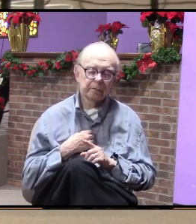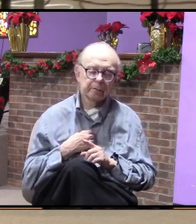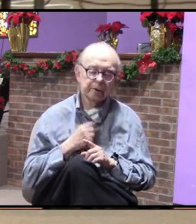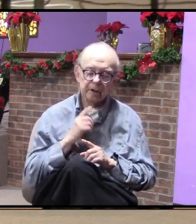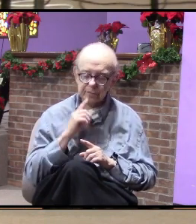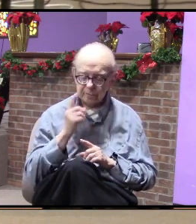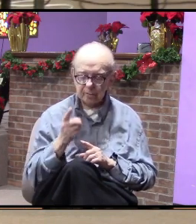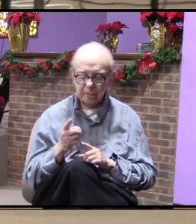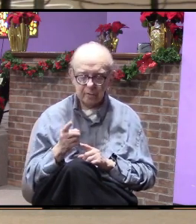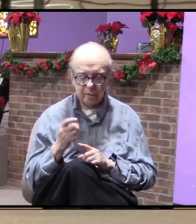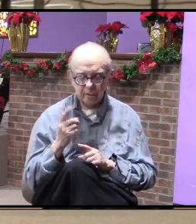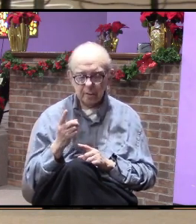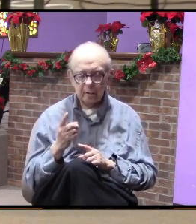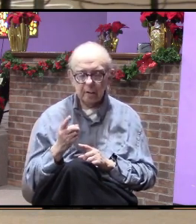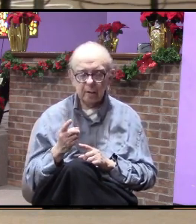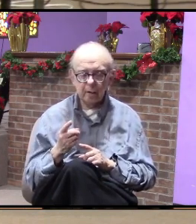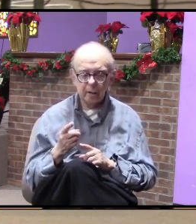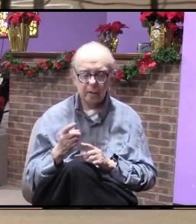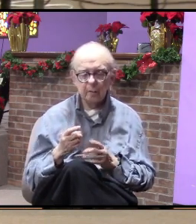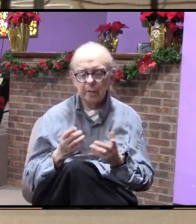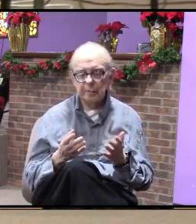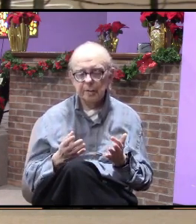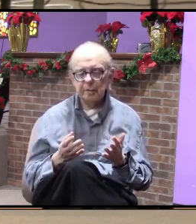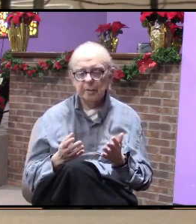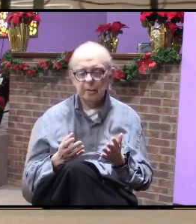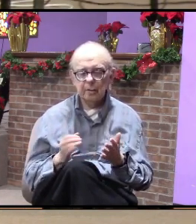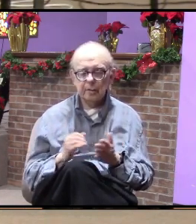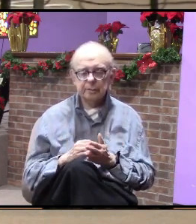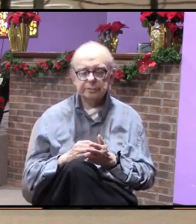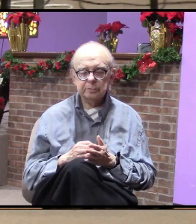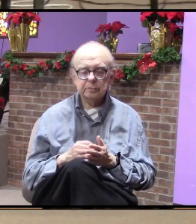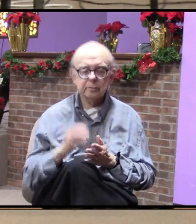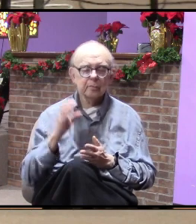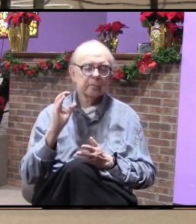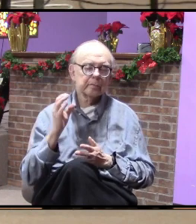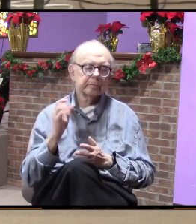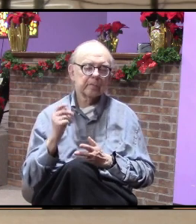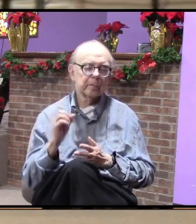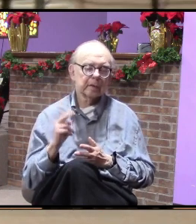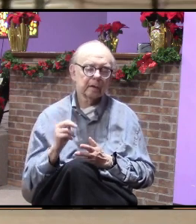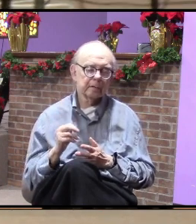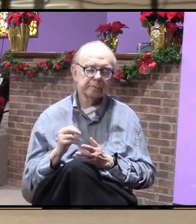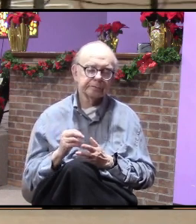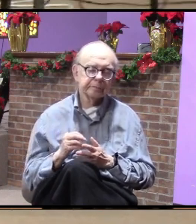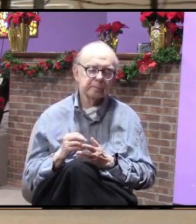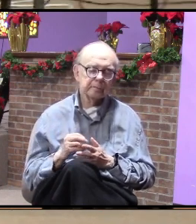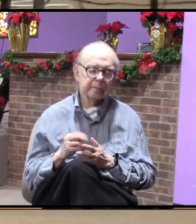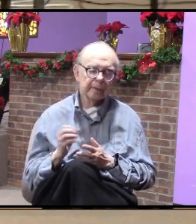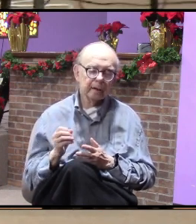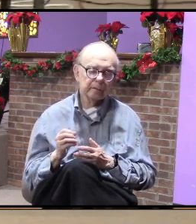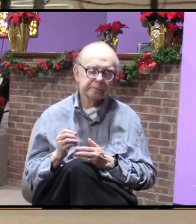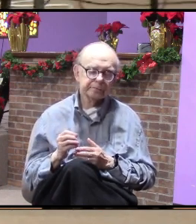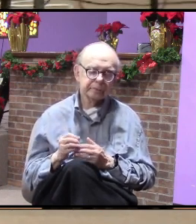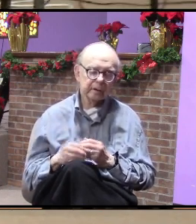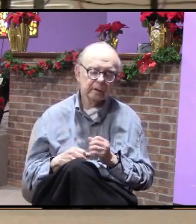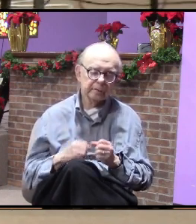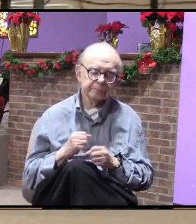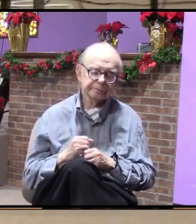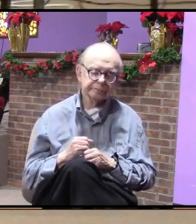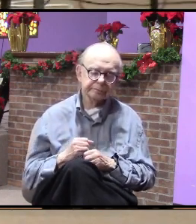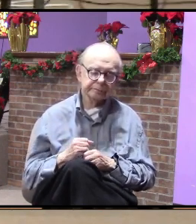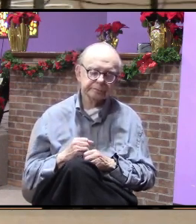brilliant and realized that, hold on a minute, that the sun, I could take the earth on this day